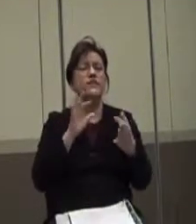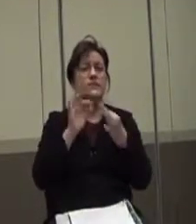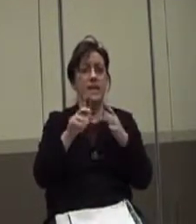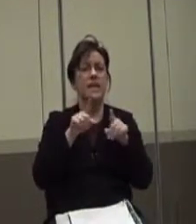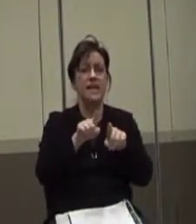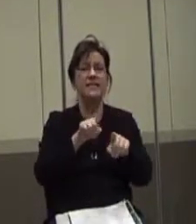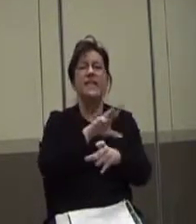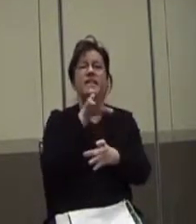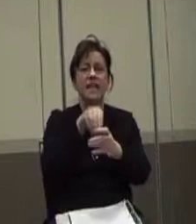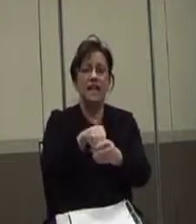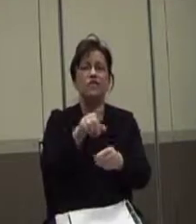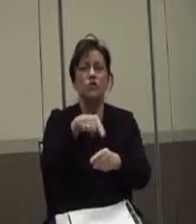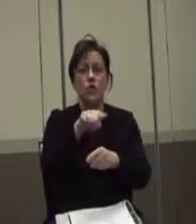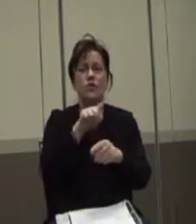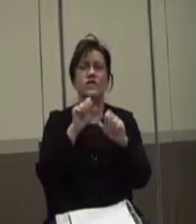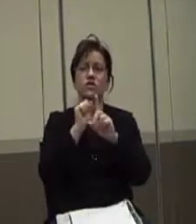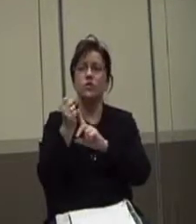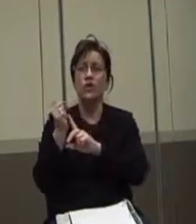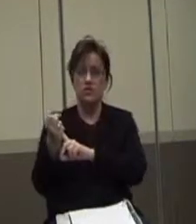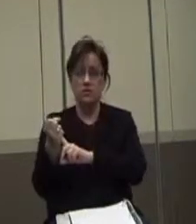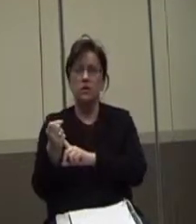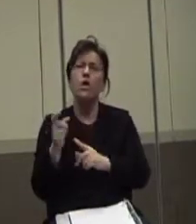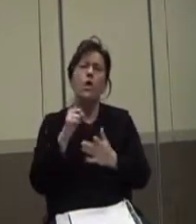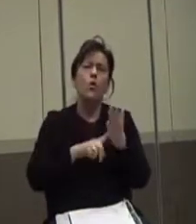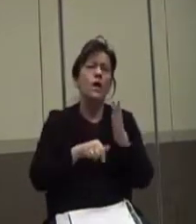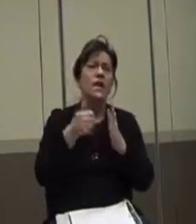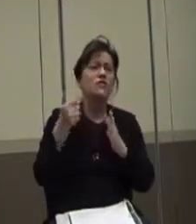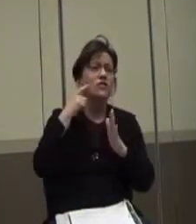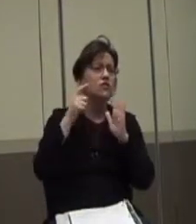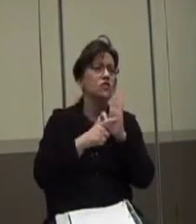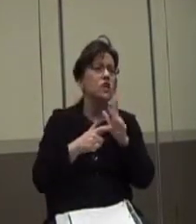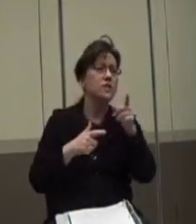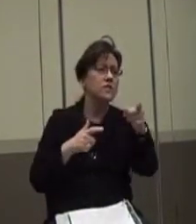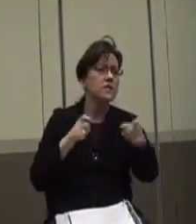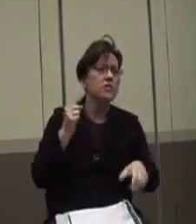in those situations. All right? What else did you pick up from this?